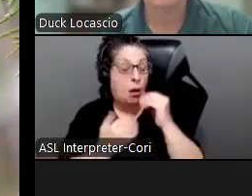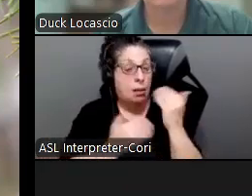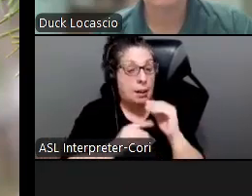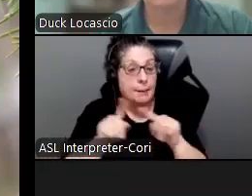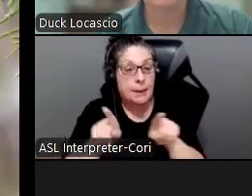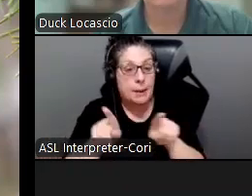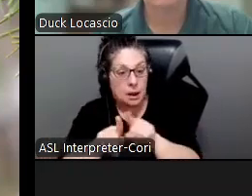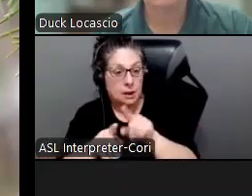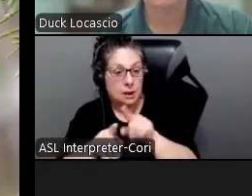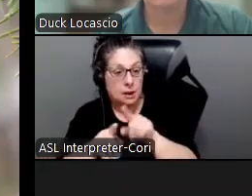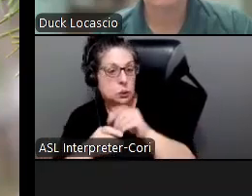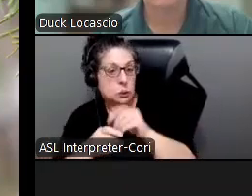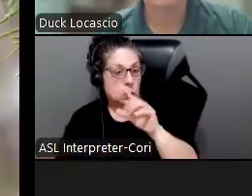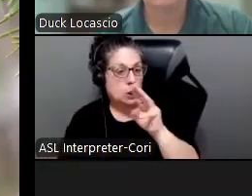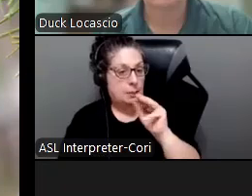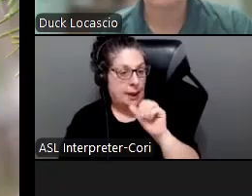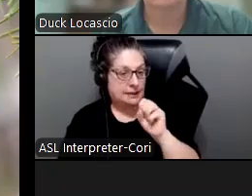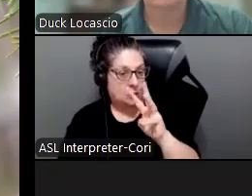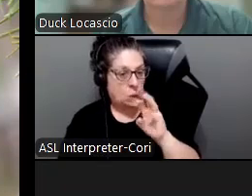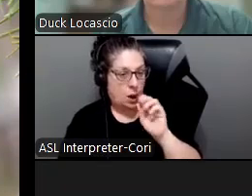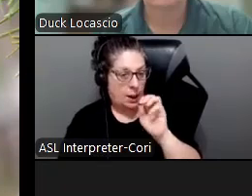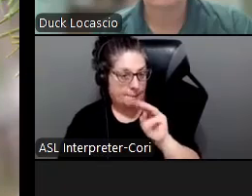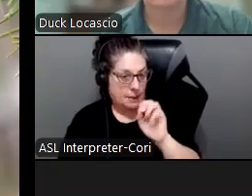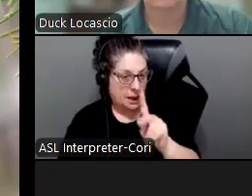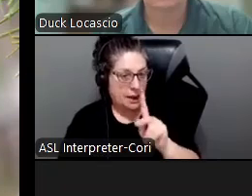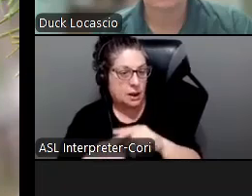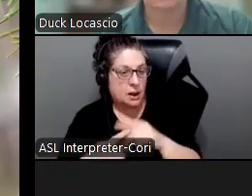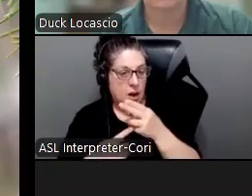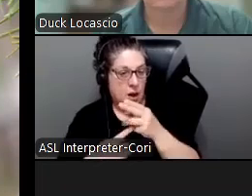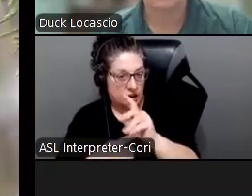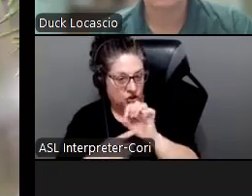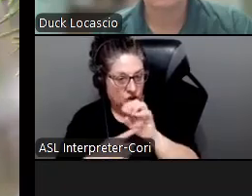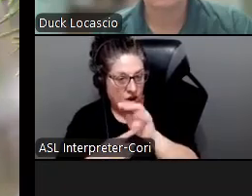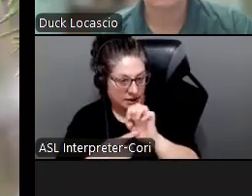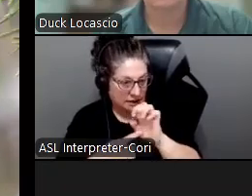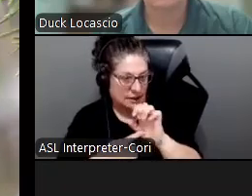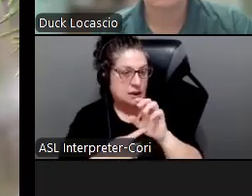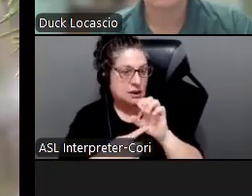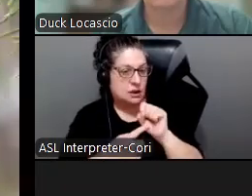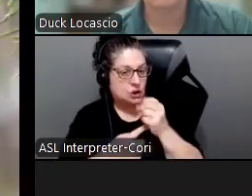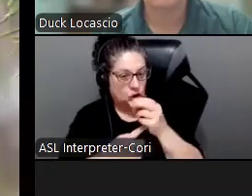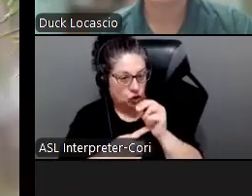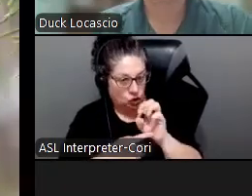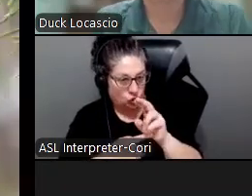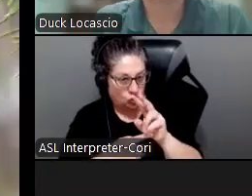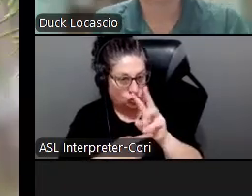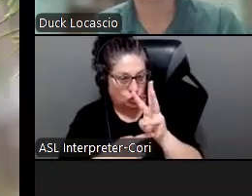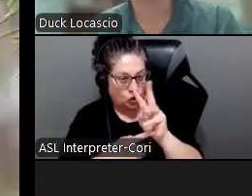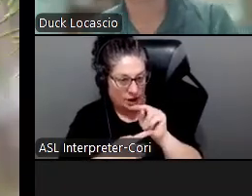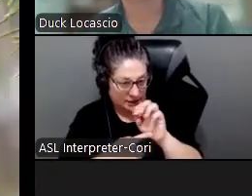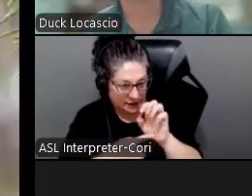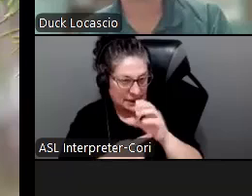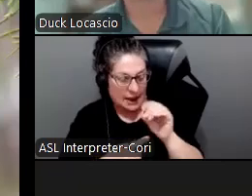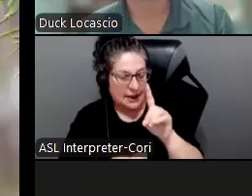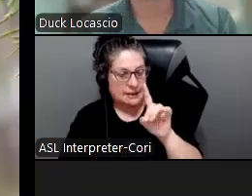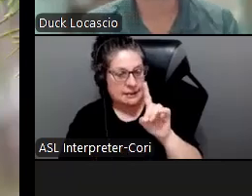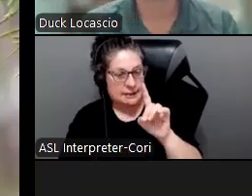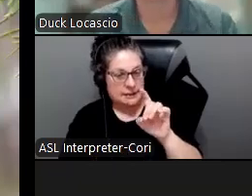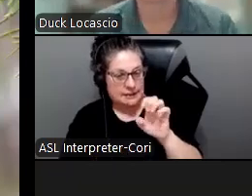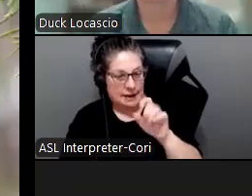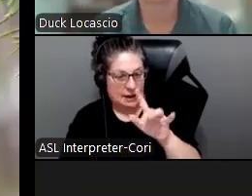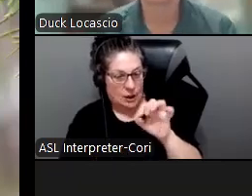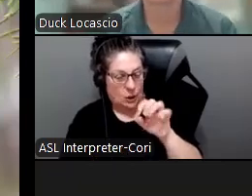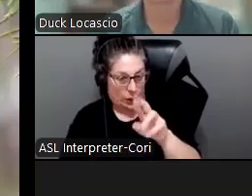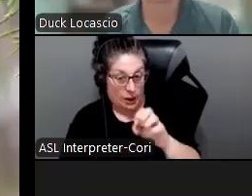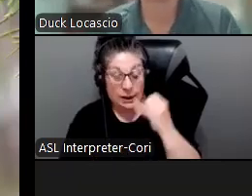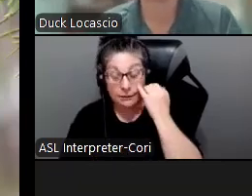the Massawomac, the Haudenosaunee, the Shawnee, and the Delaware. And if you would like to learn how to get a land acknowledgement for the site that you're